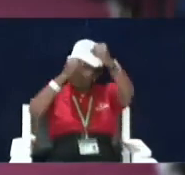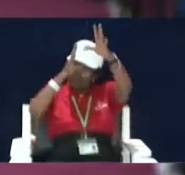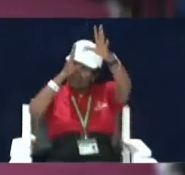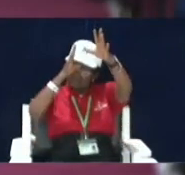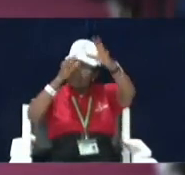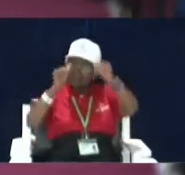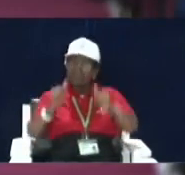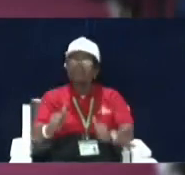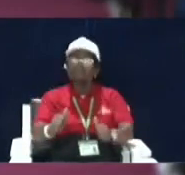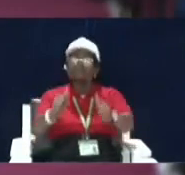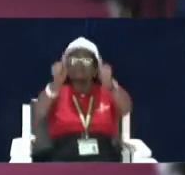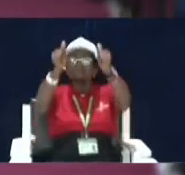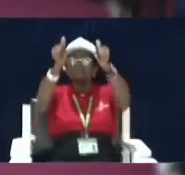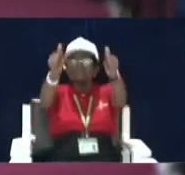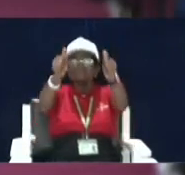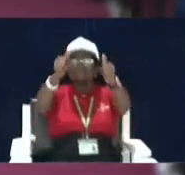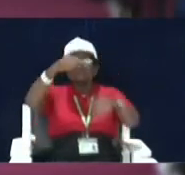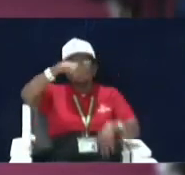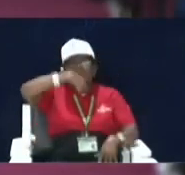promote me